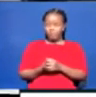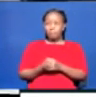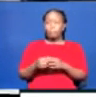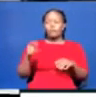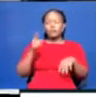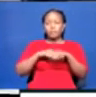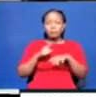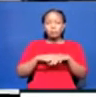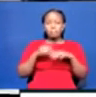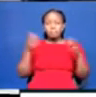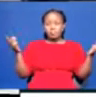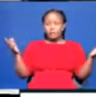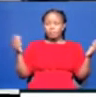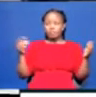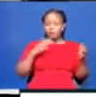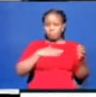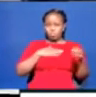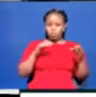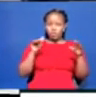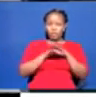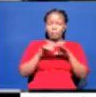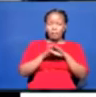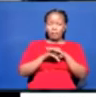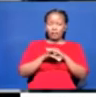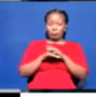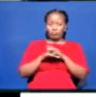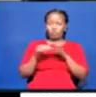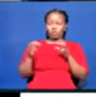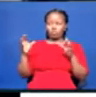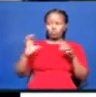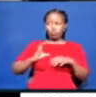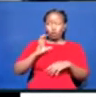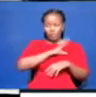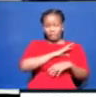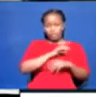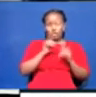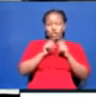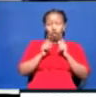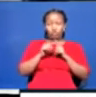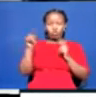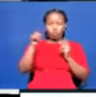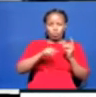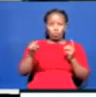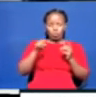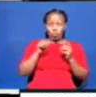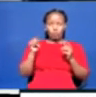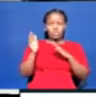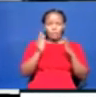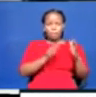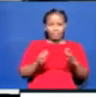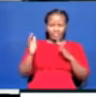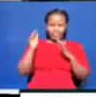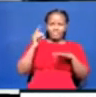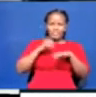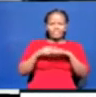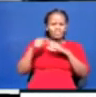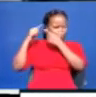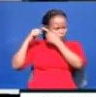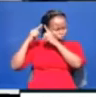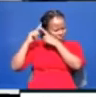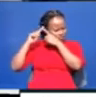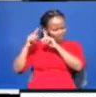I remember I was a member of Serena team, and we purposed, when we were thinking about the new constitution,